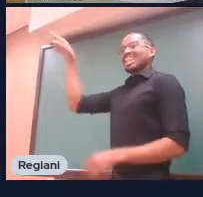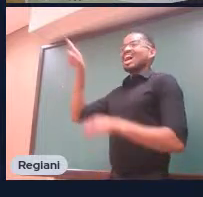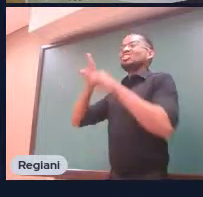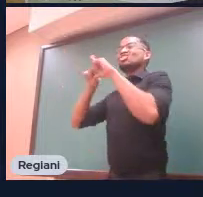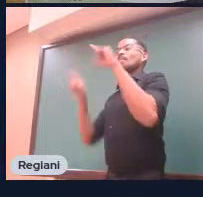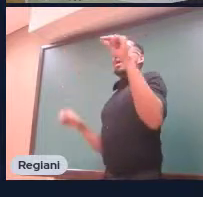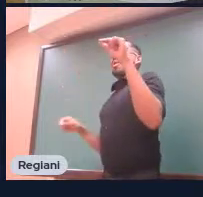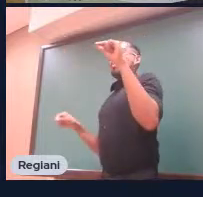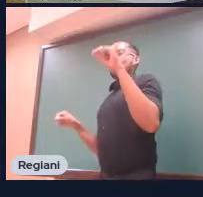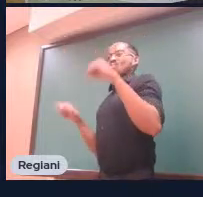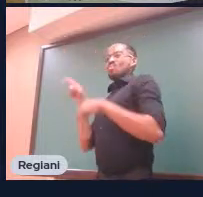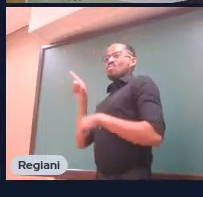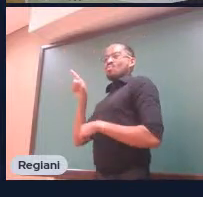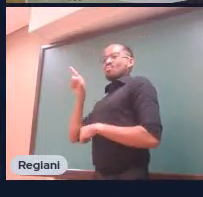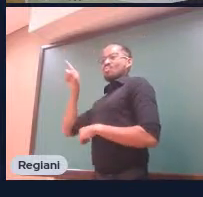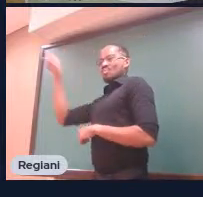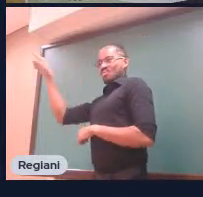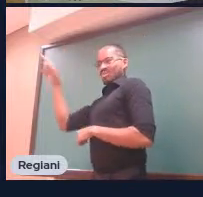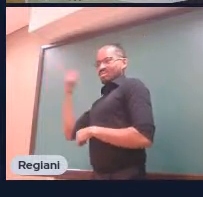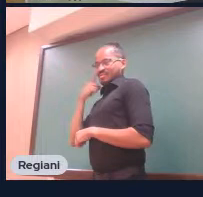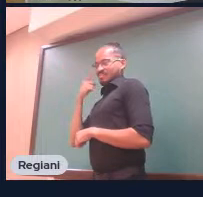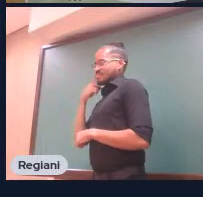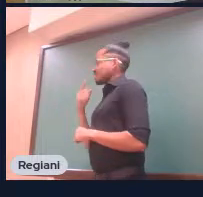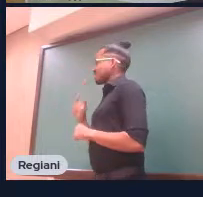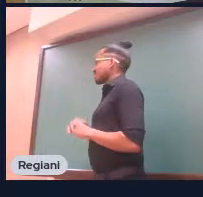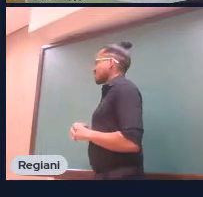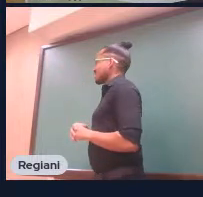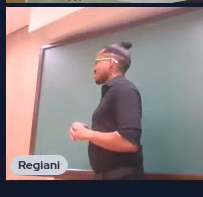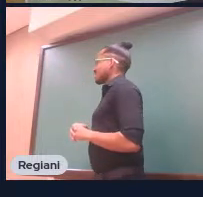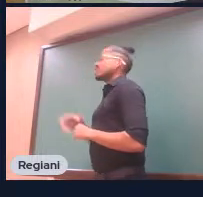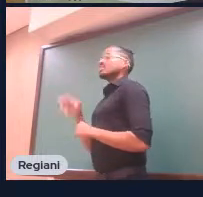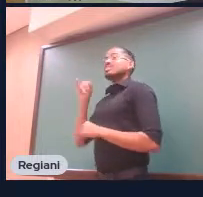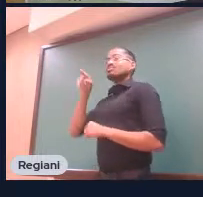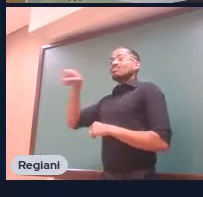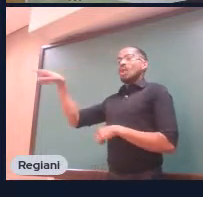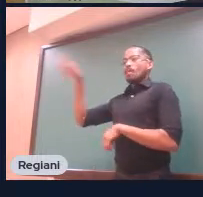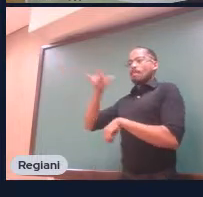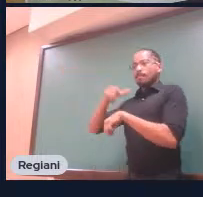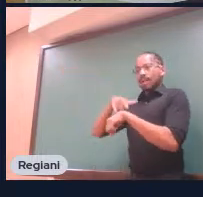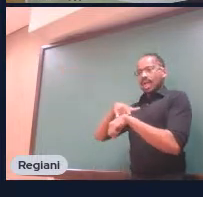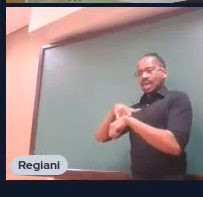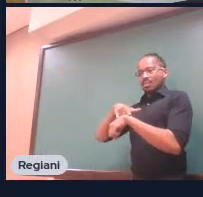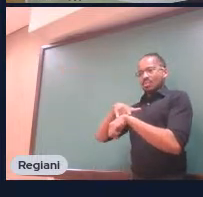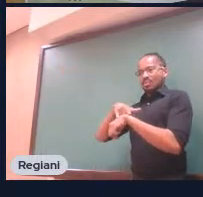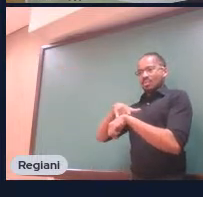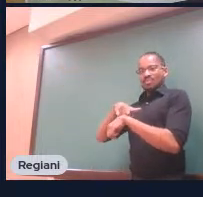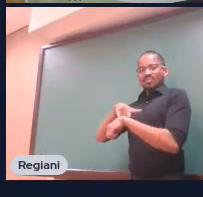Tokyo, Japan rather, in that order. And if you go to the bathroom, this is amongst